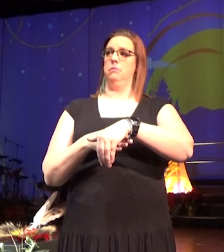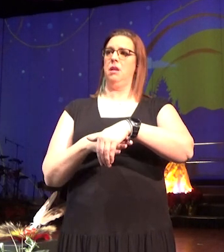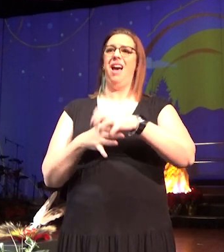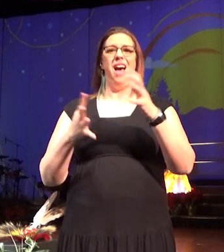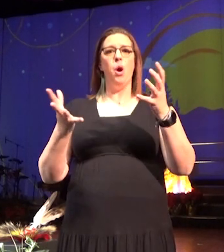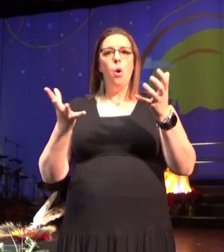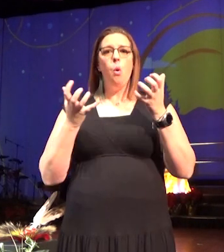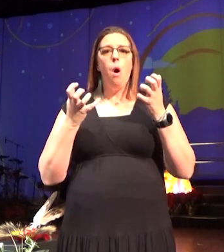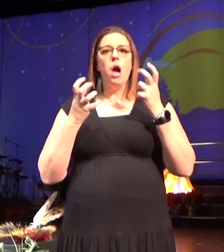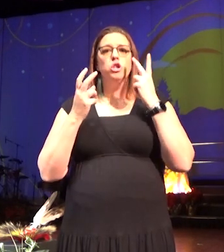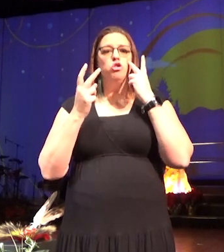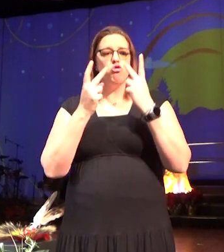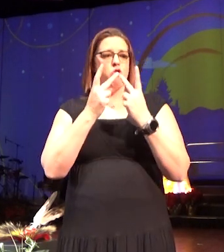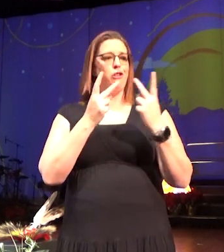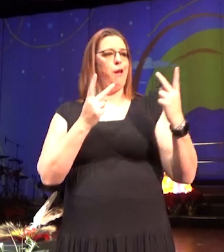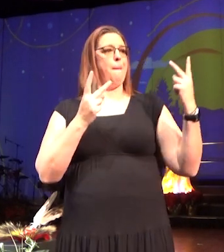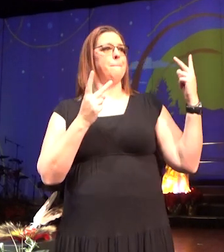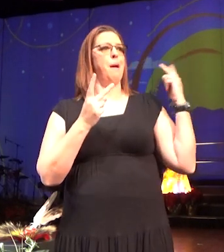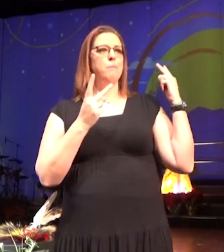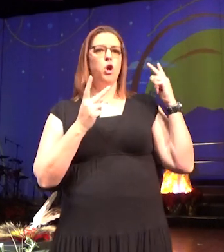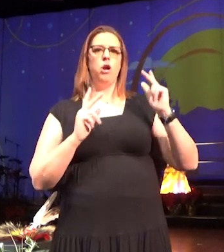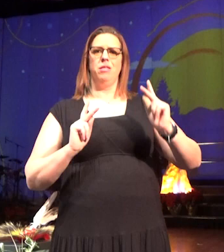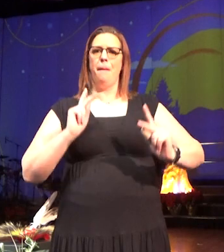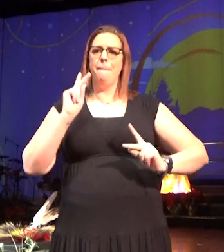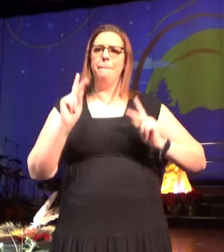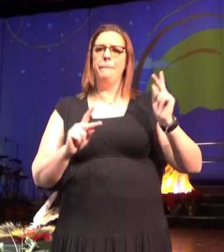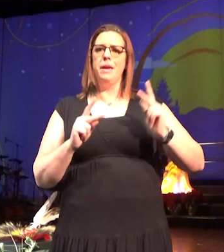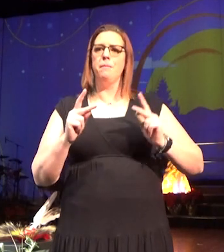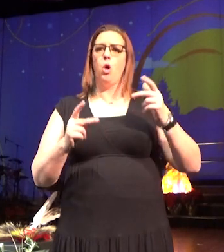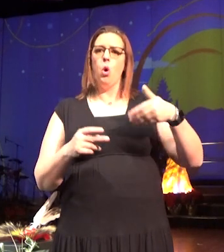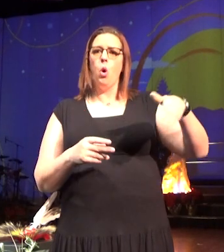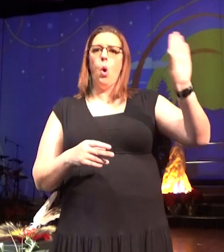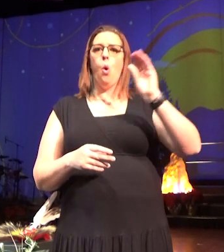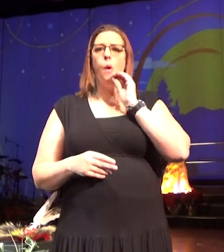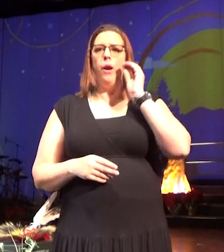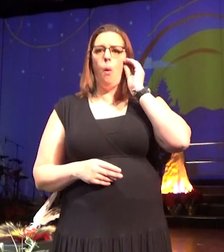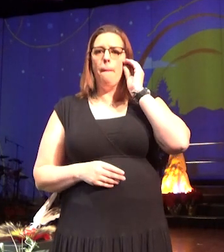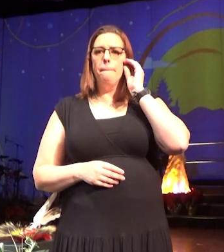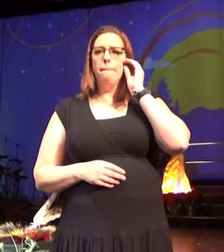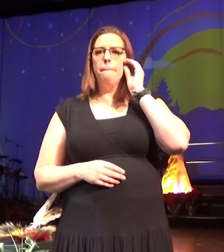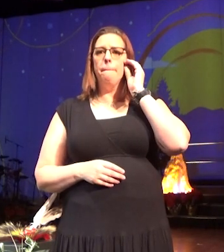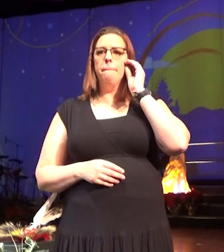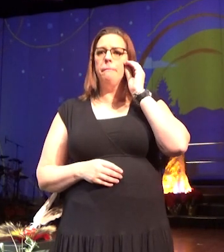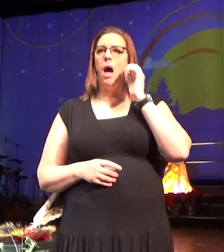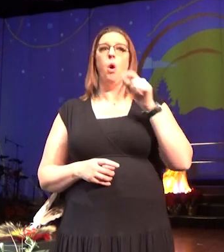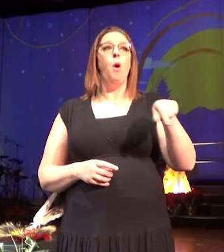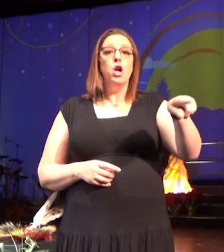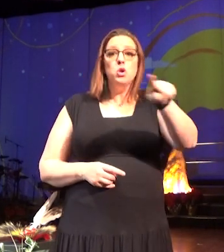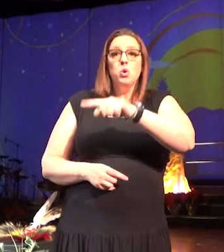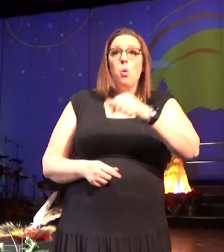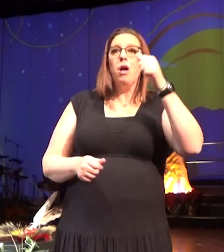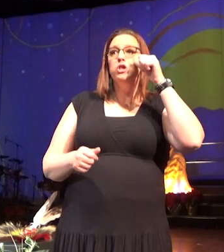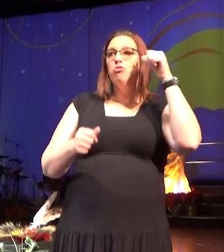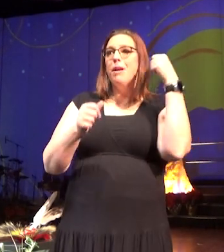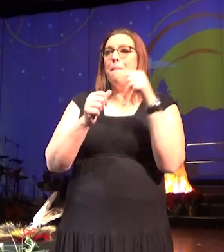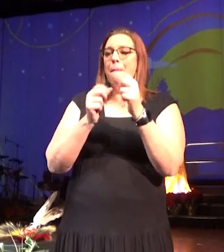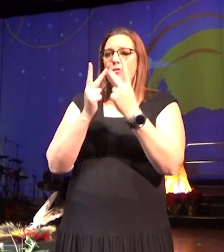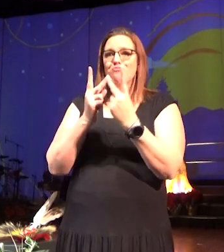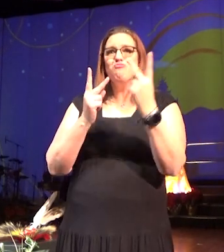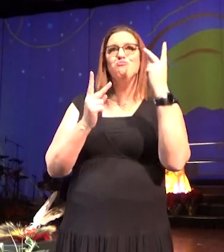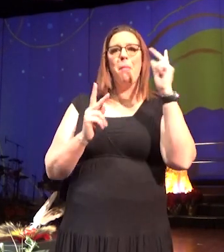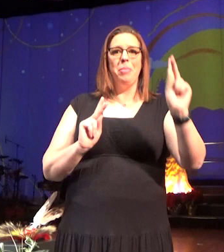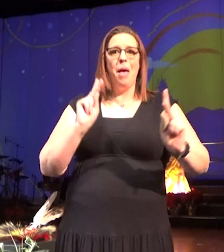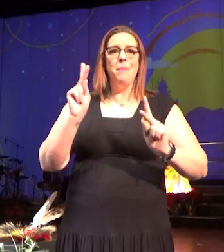I want to remember all of those people who made their journey home. I want you to remember those people that you know that made their journey